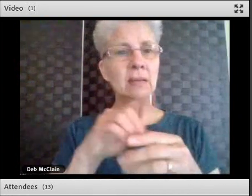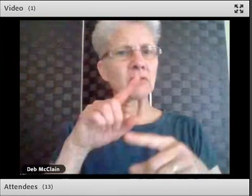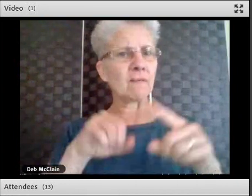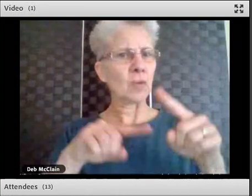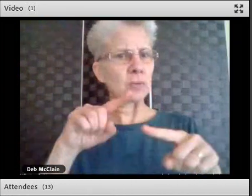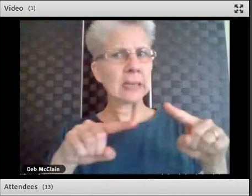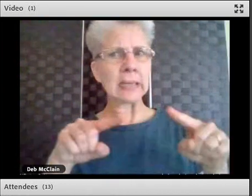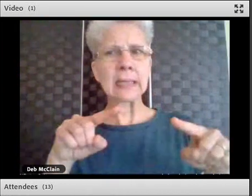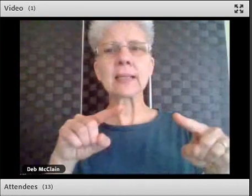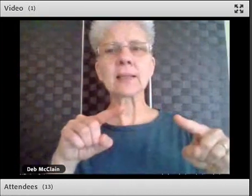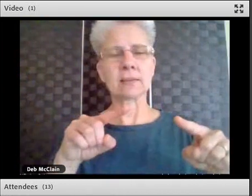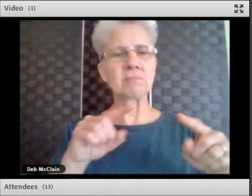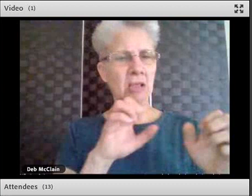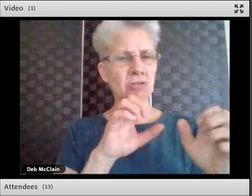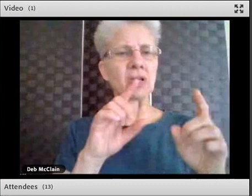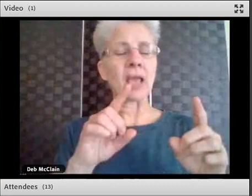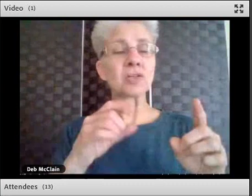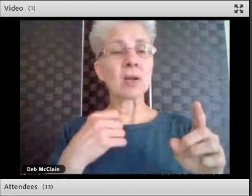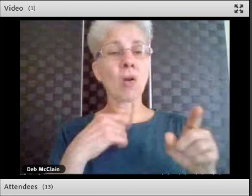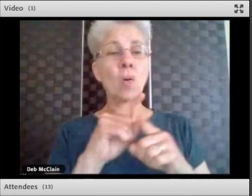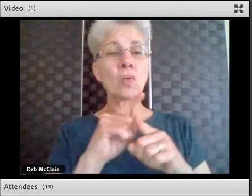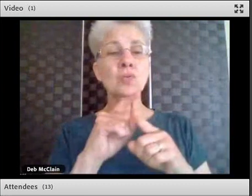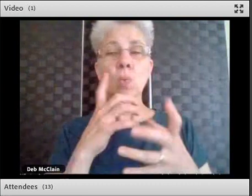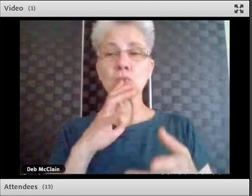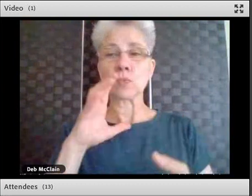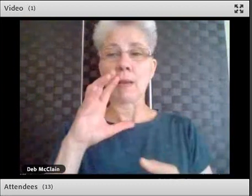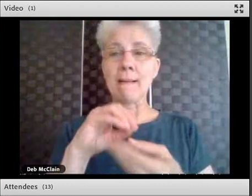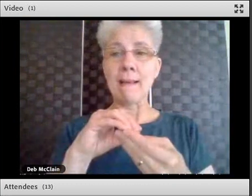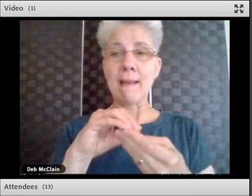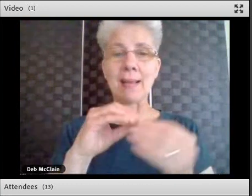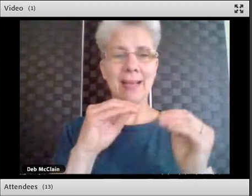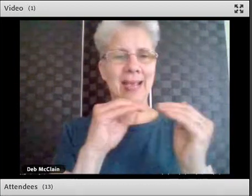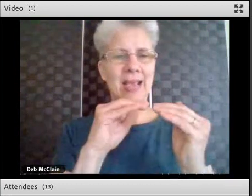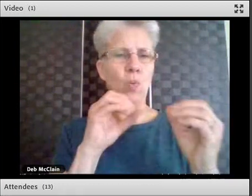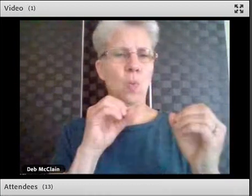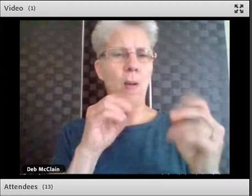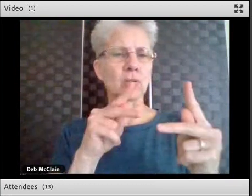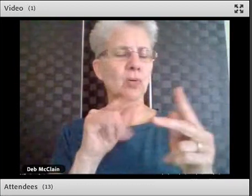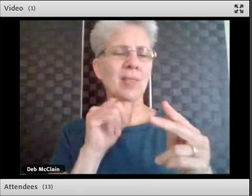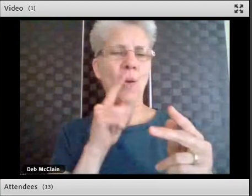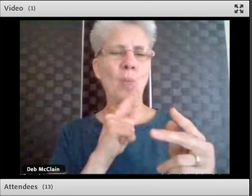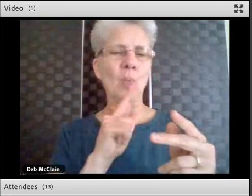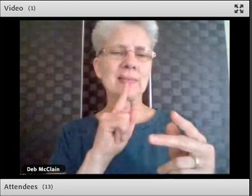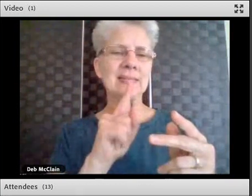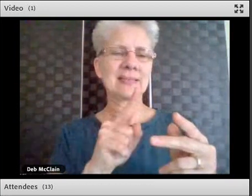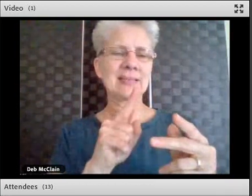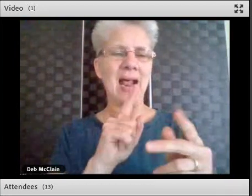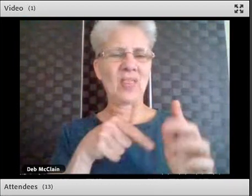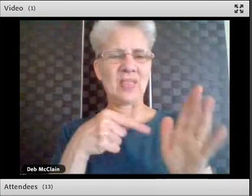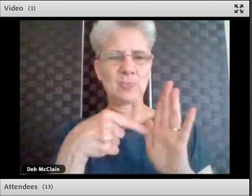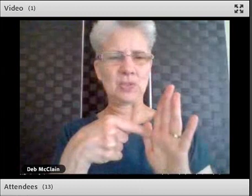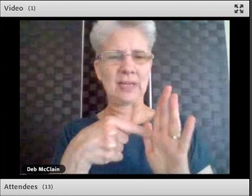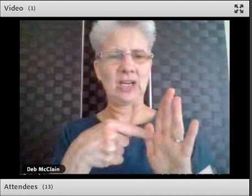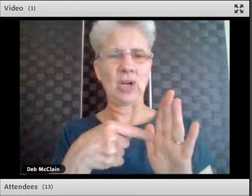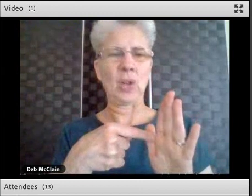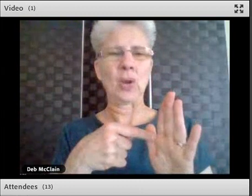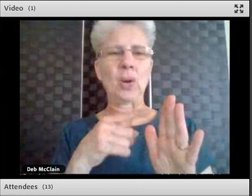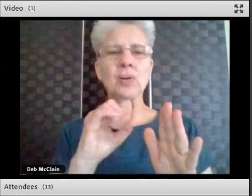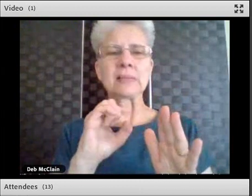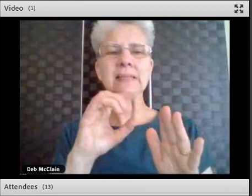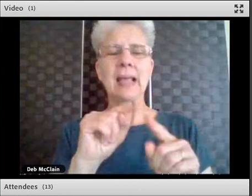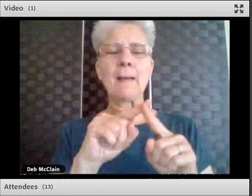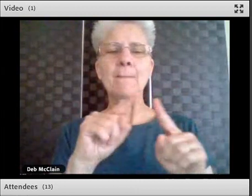diversity, and education. And I would also add equal opportunity. That wasn't in this particular set